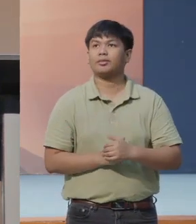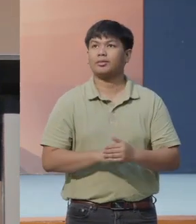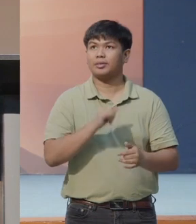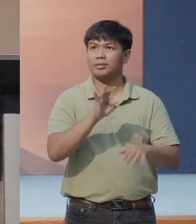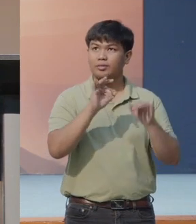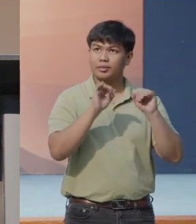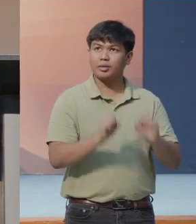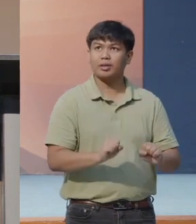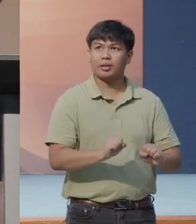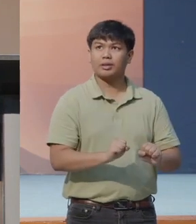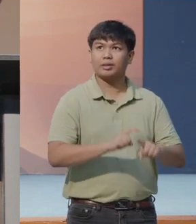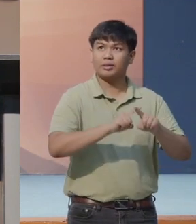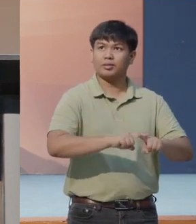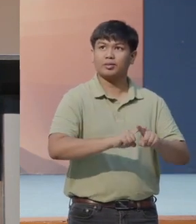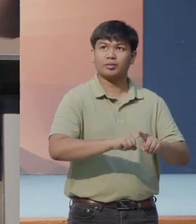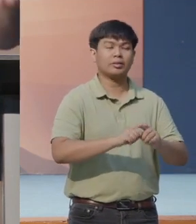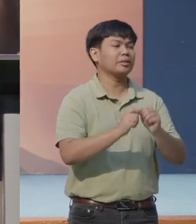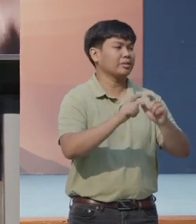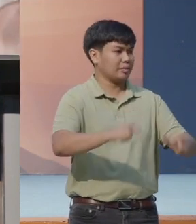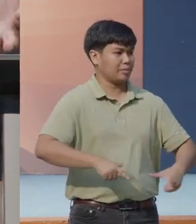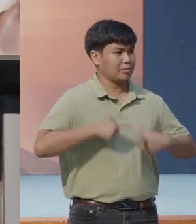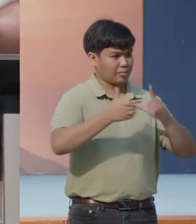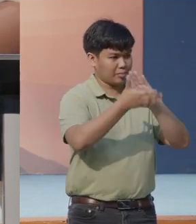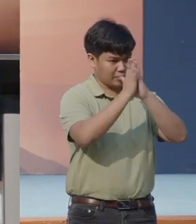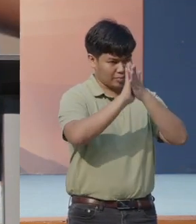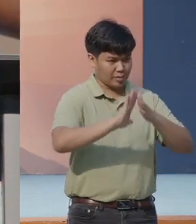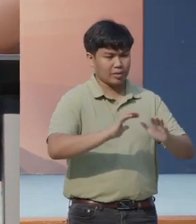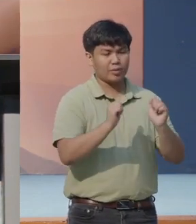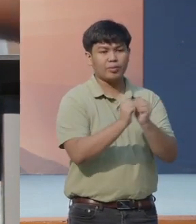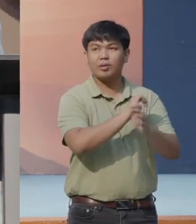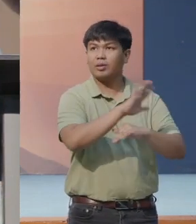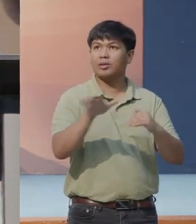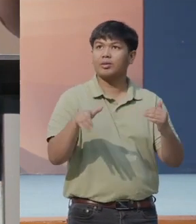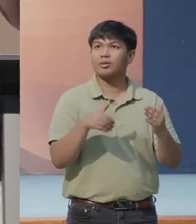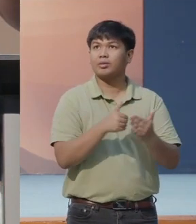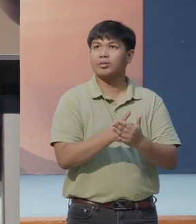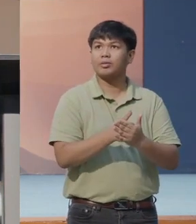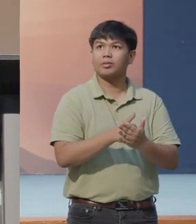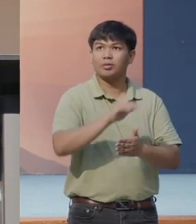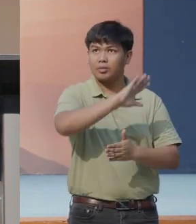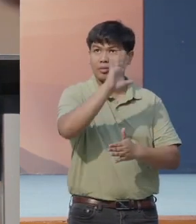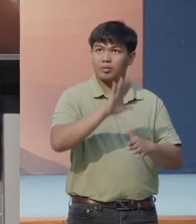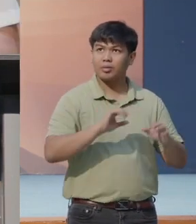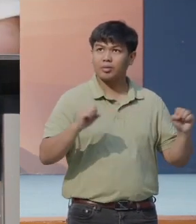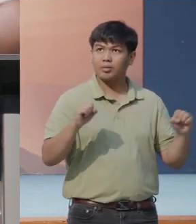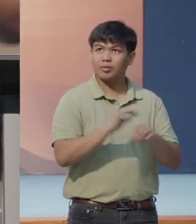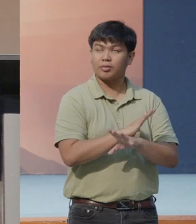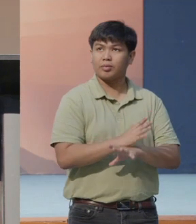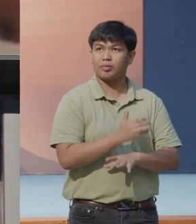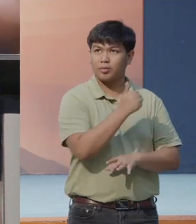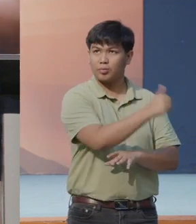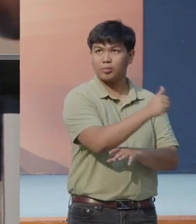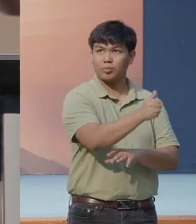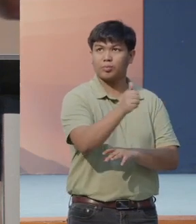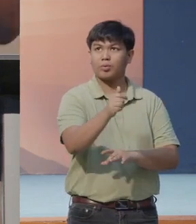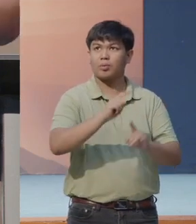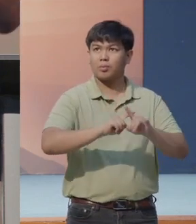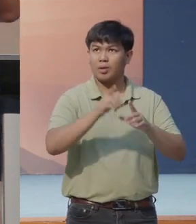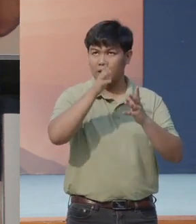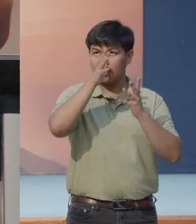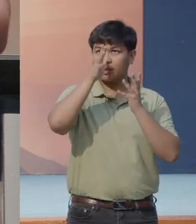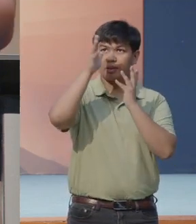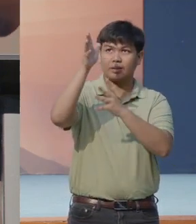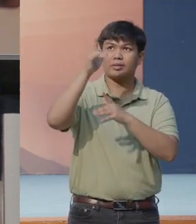possible, so far as it depends on you, live peaceably with all. Beloved, never avenge yourselves, but leave it to the